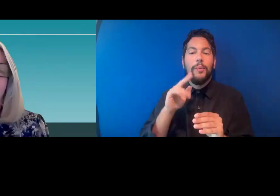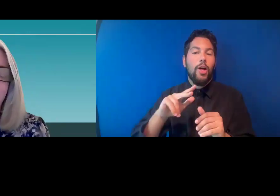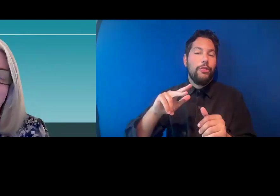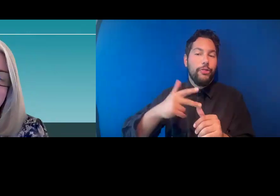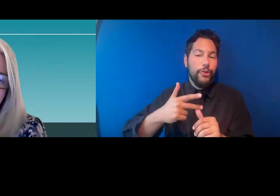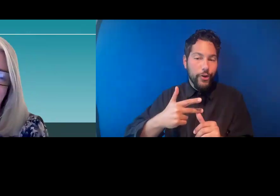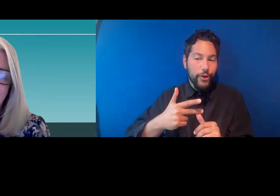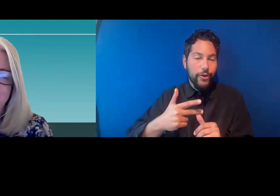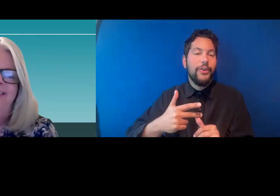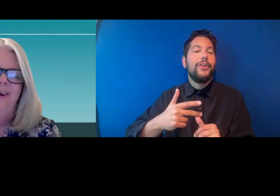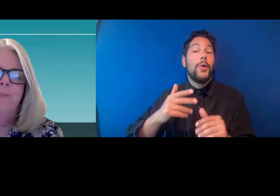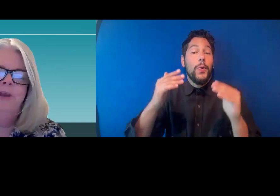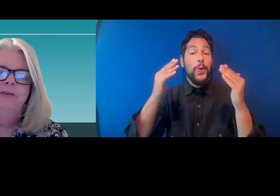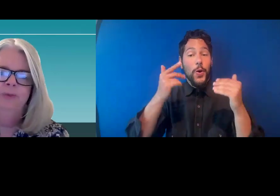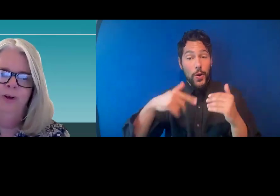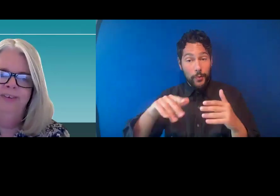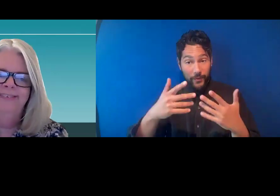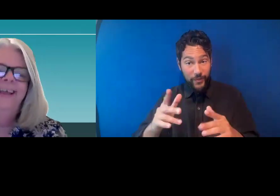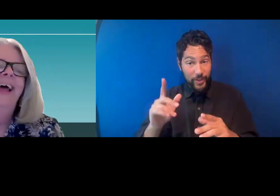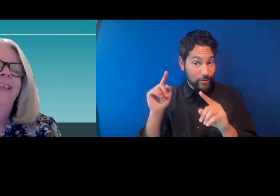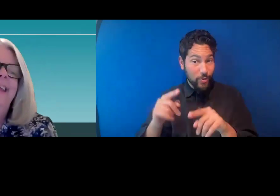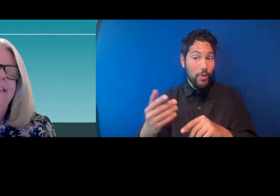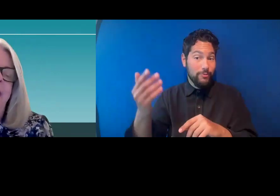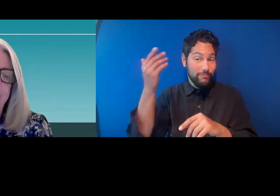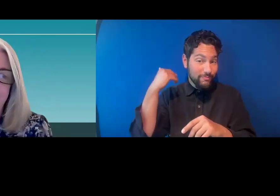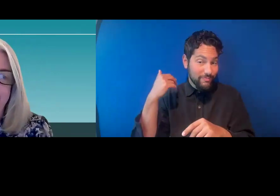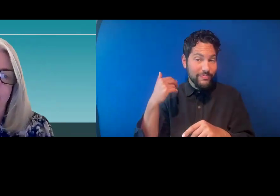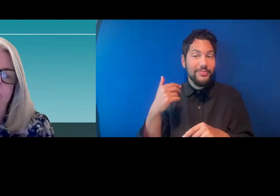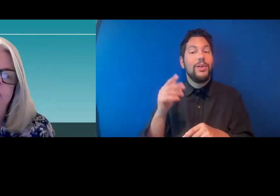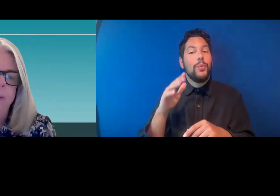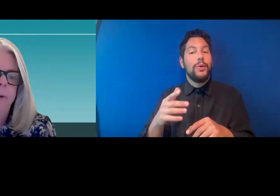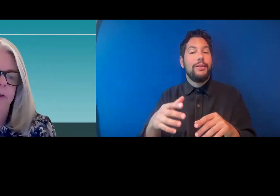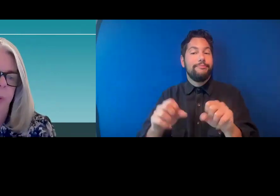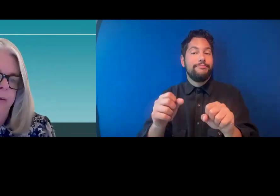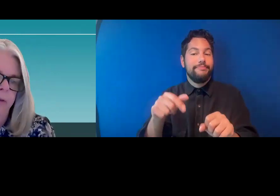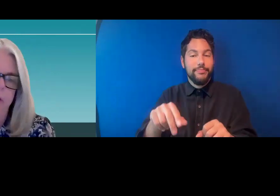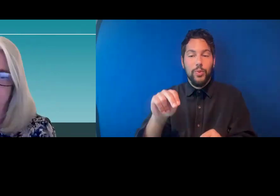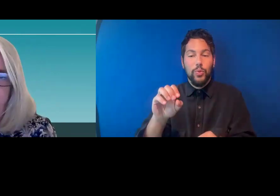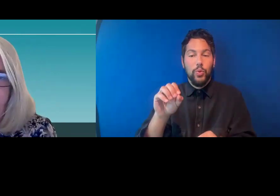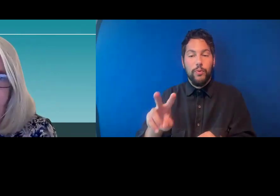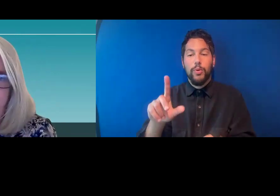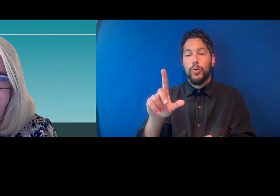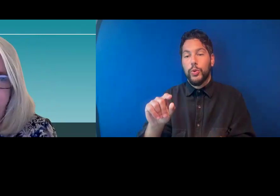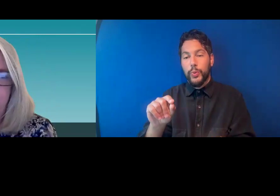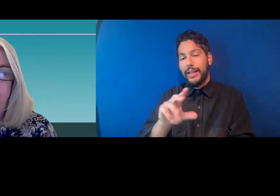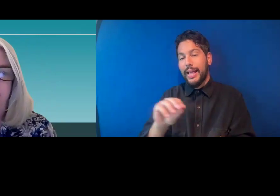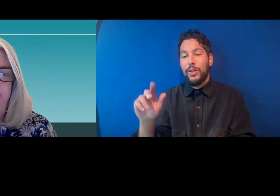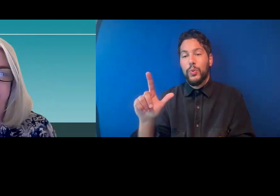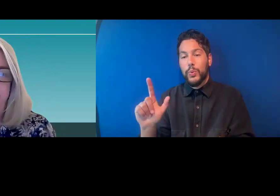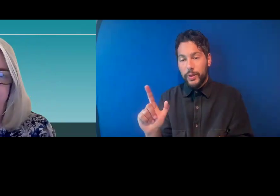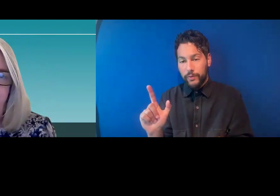one. Hopefully some of you attended our previous ones. It's taking place on November the 20th and